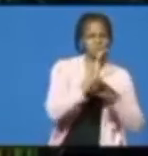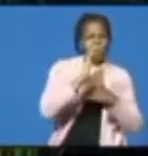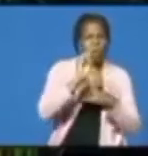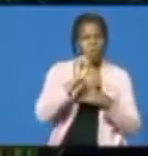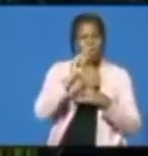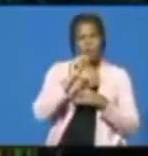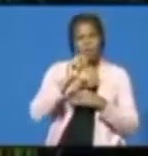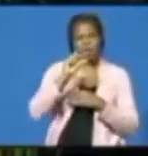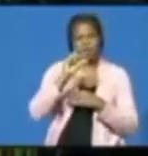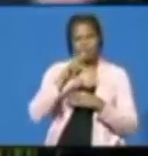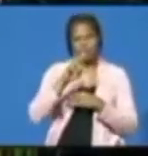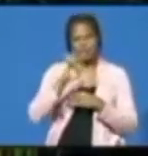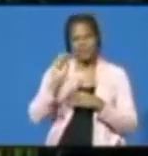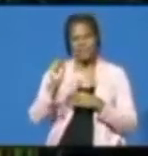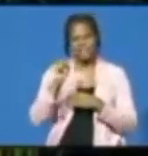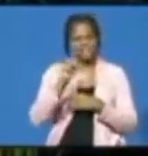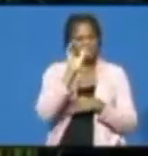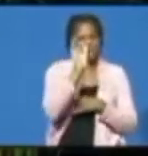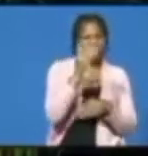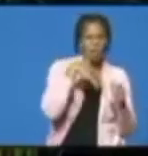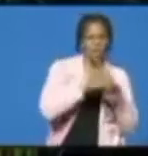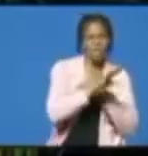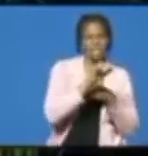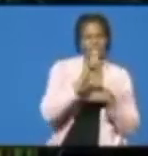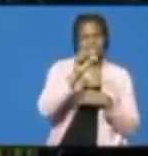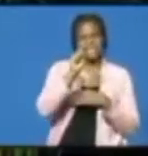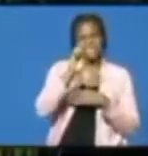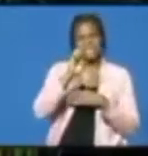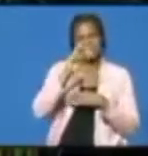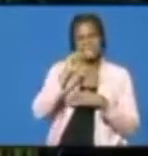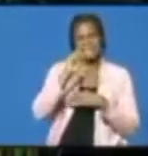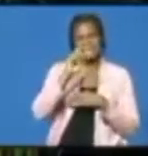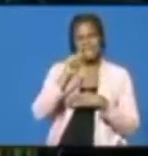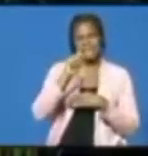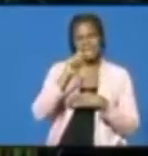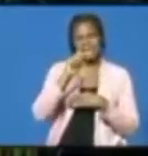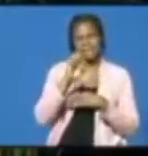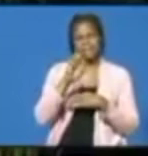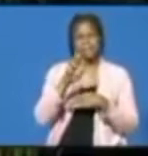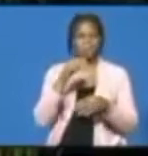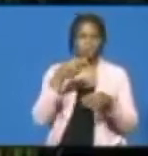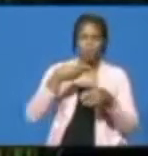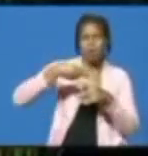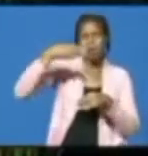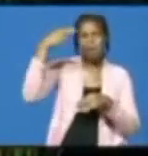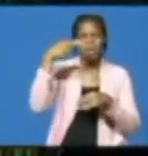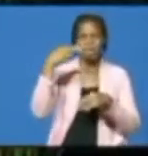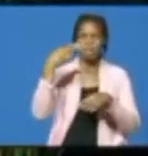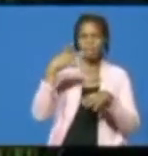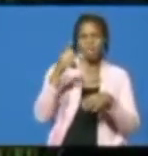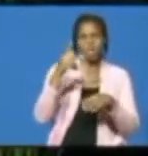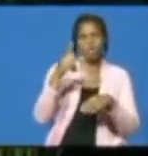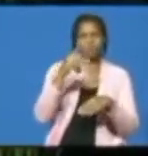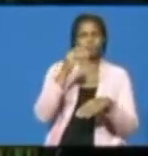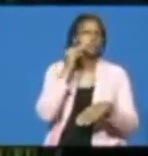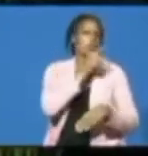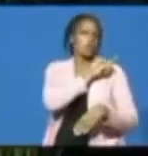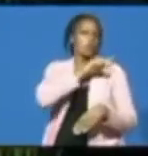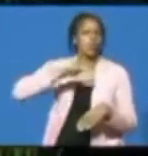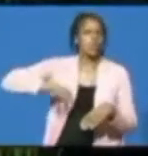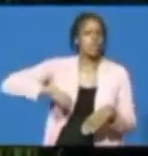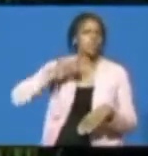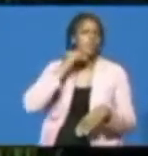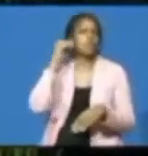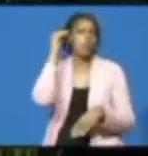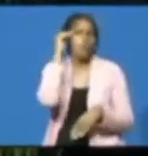hit Senate. Let it hit the highest. Let it hit Buckingham Palace. Let it hit